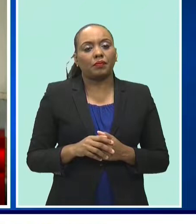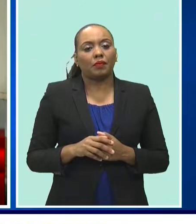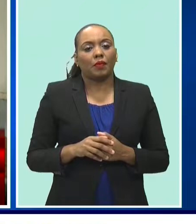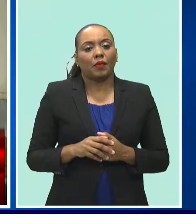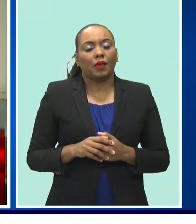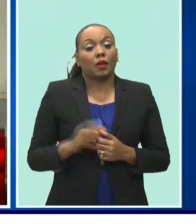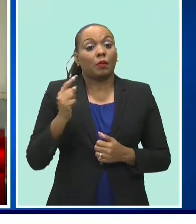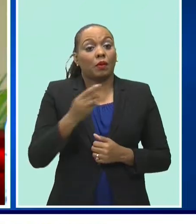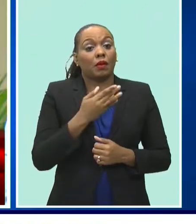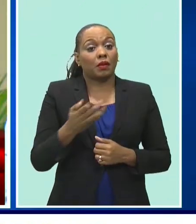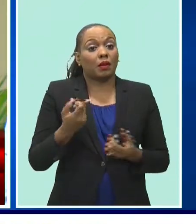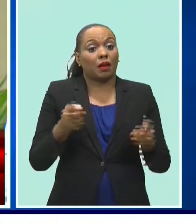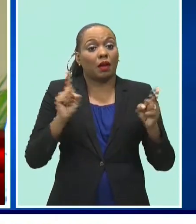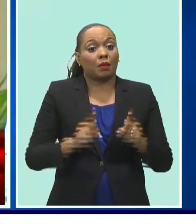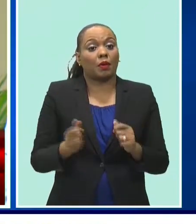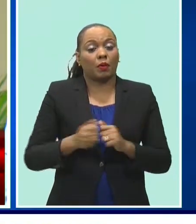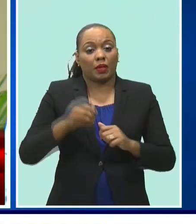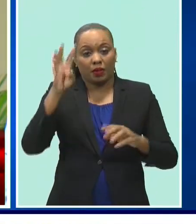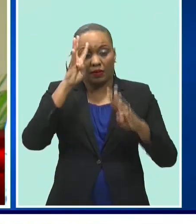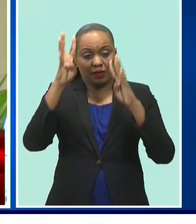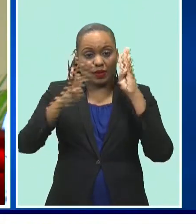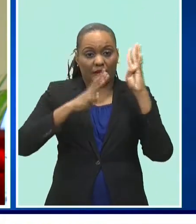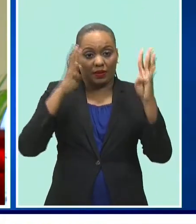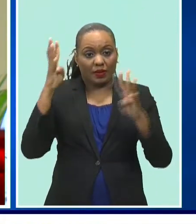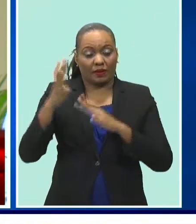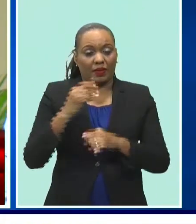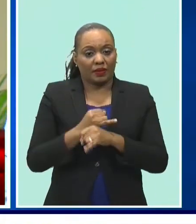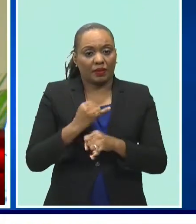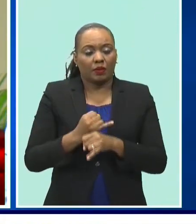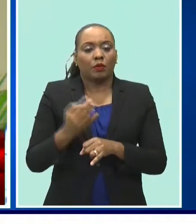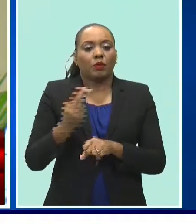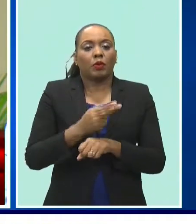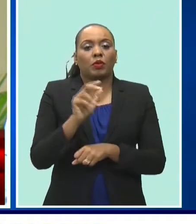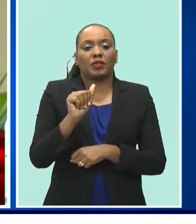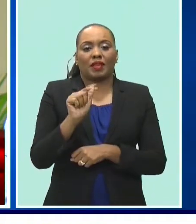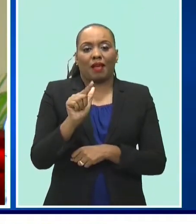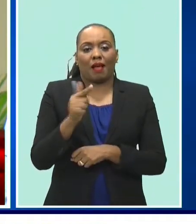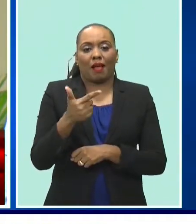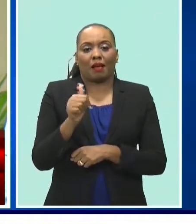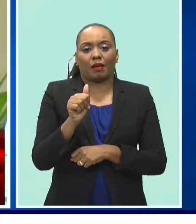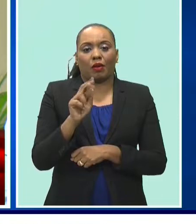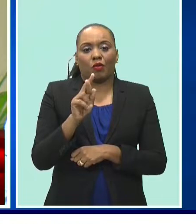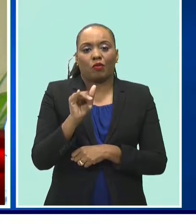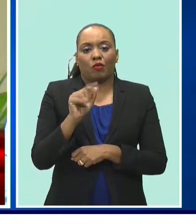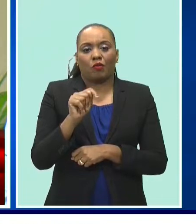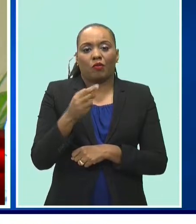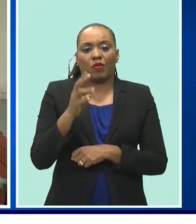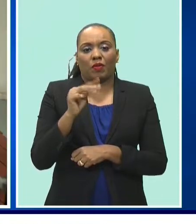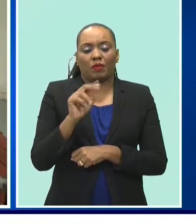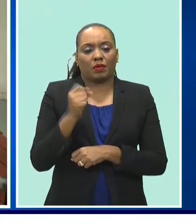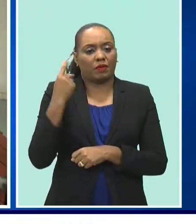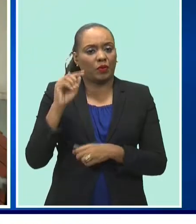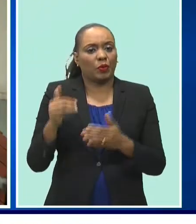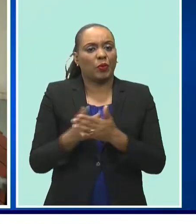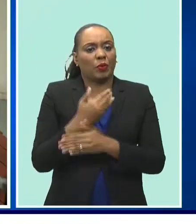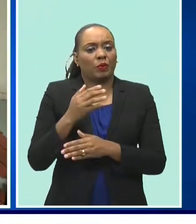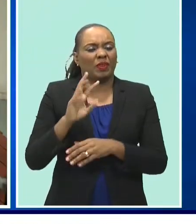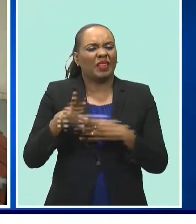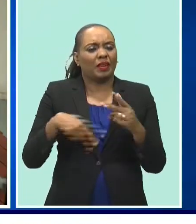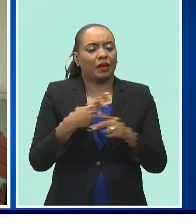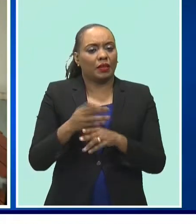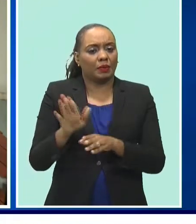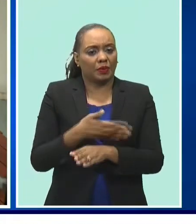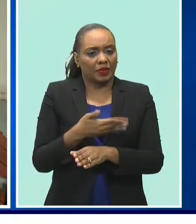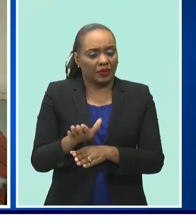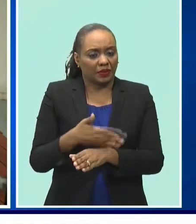creative industry is the use of algorithms to create new types of music. Ministry officials are